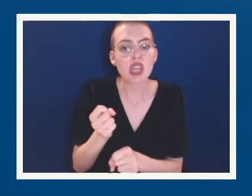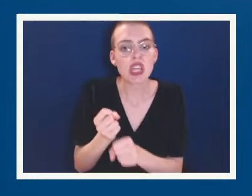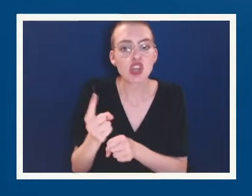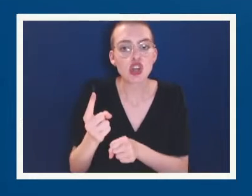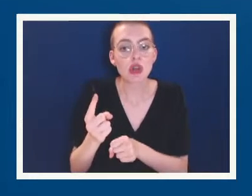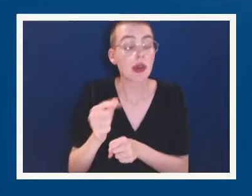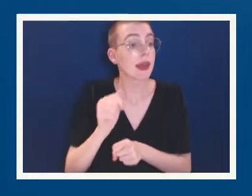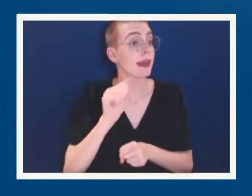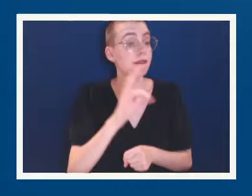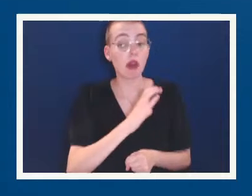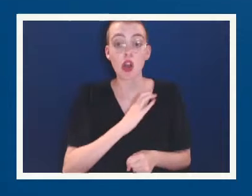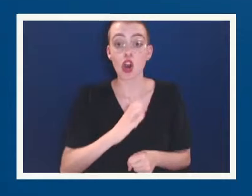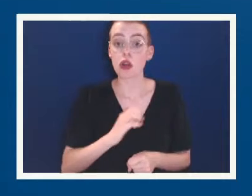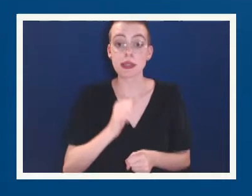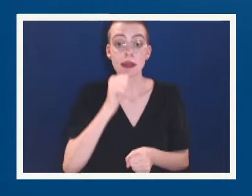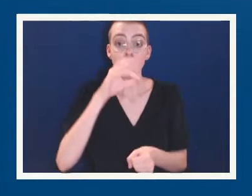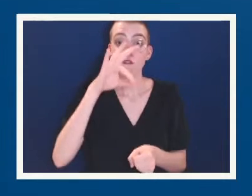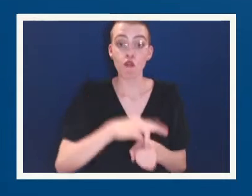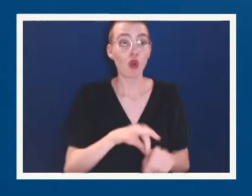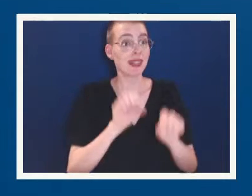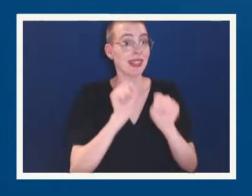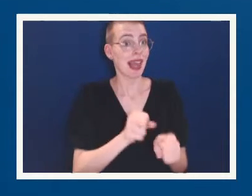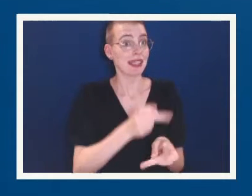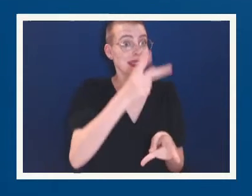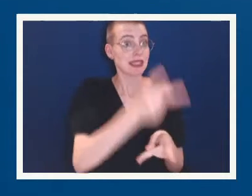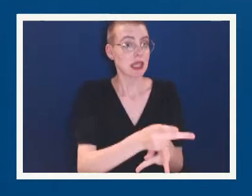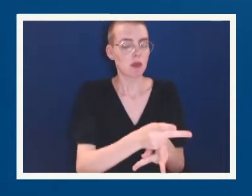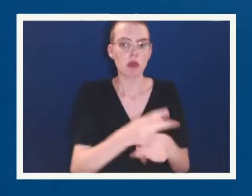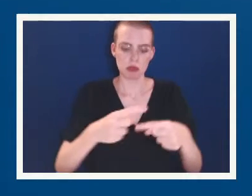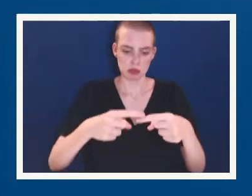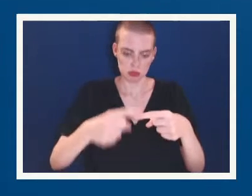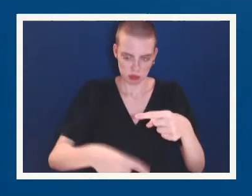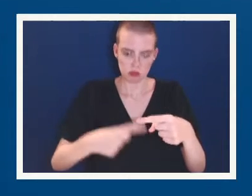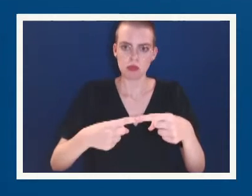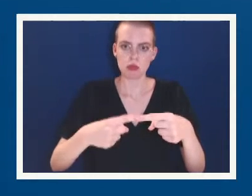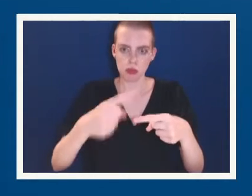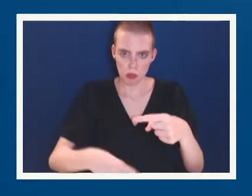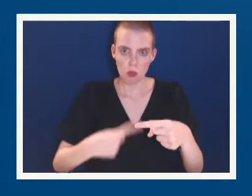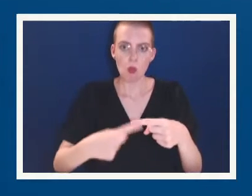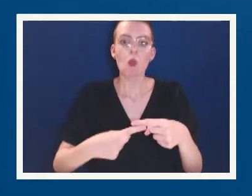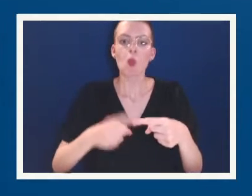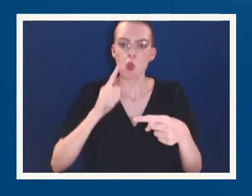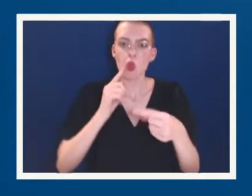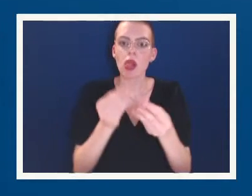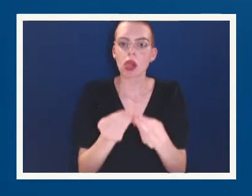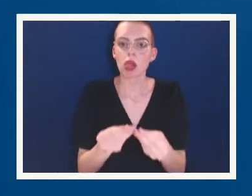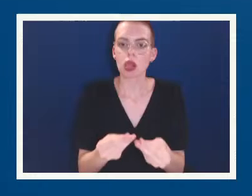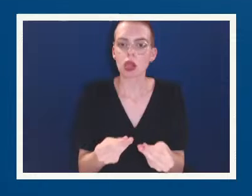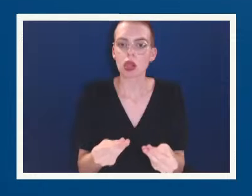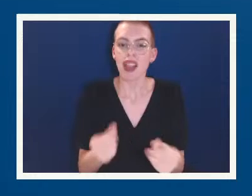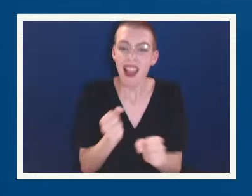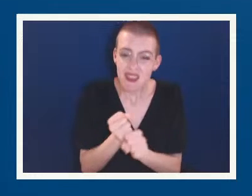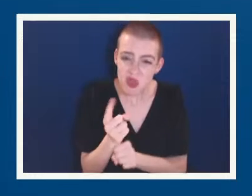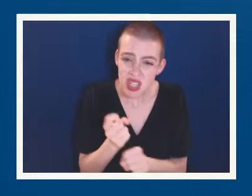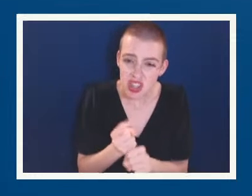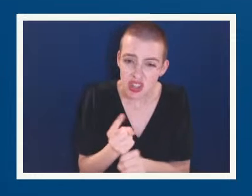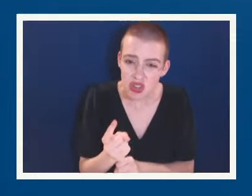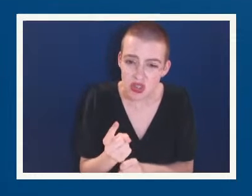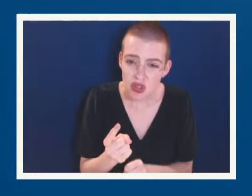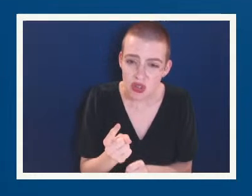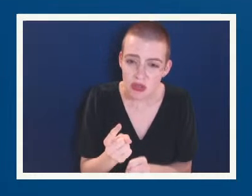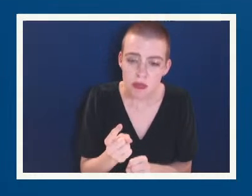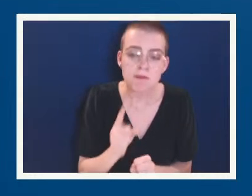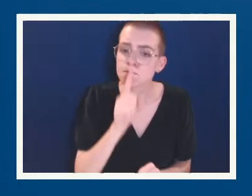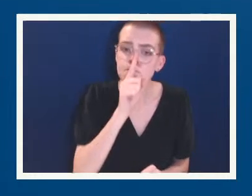vote to keep it, for the first time, it goes away. Not a joke. It goes away. It's not just Social Security